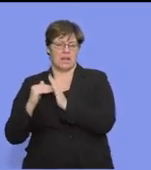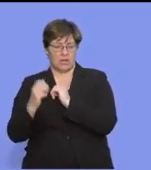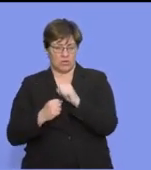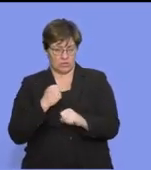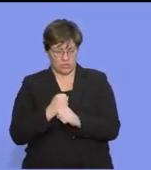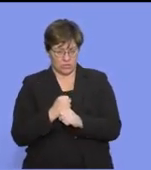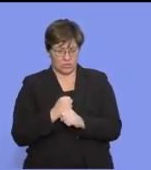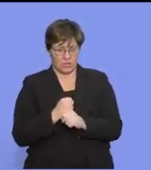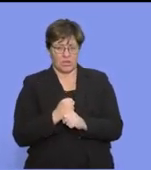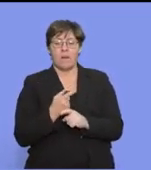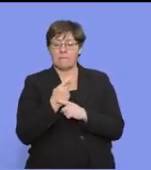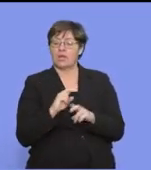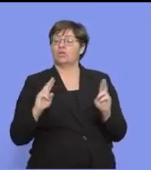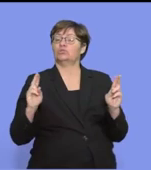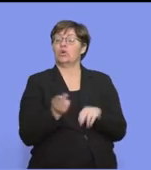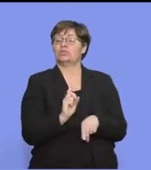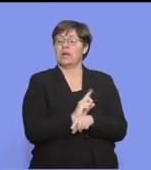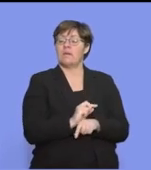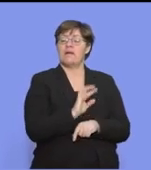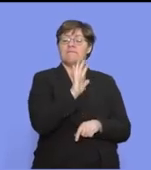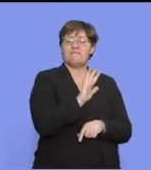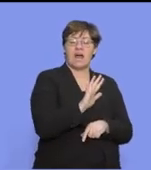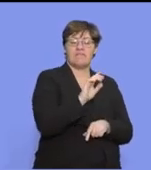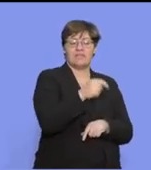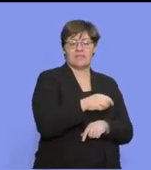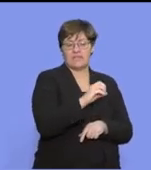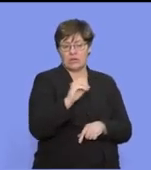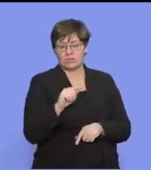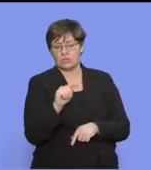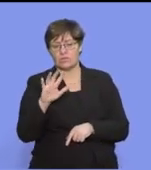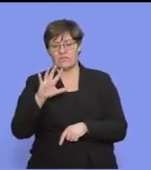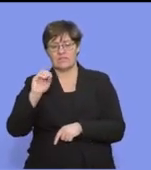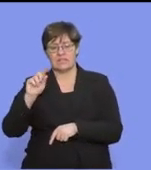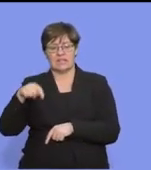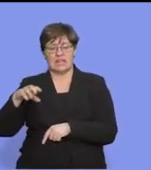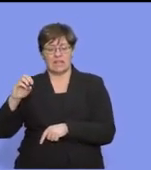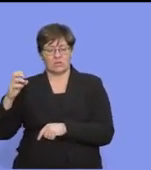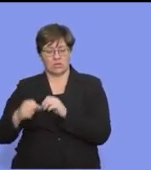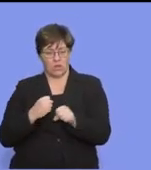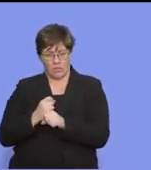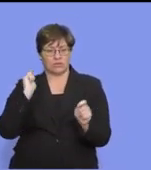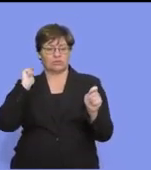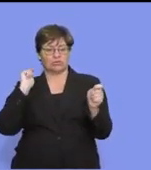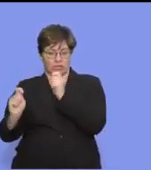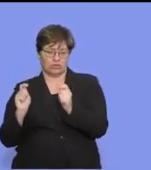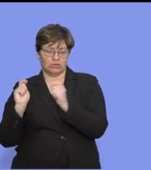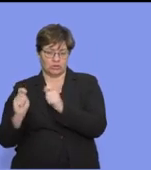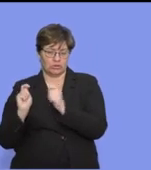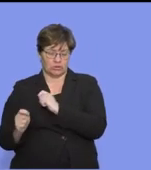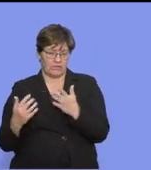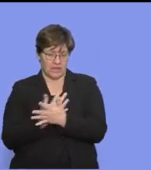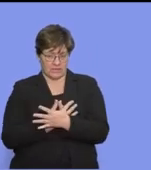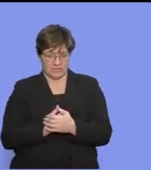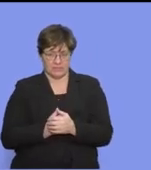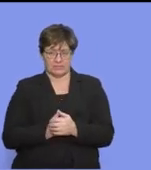long periods of 4 to 10 million years, whereas in very short, between 5,000 and 50,000 years,